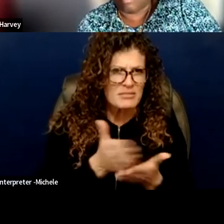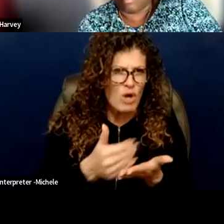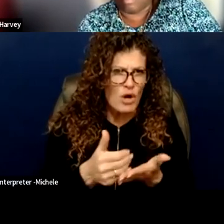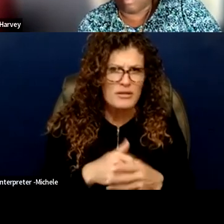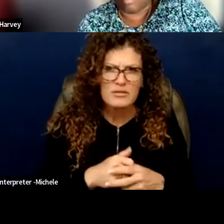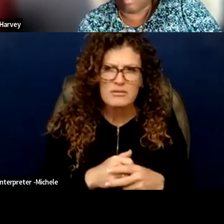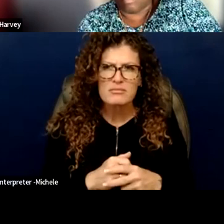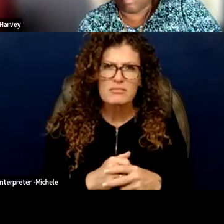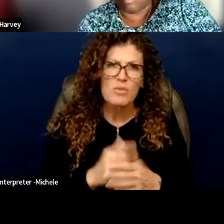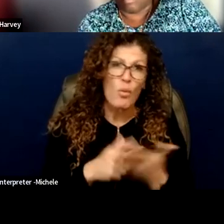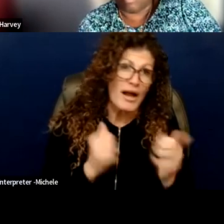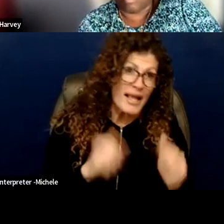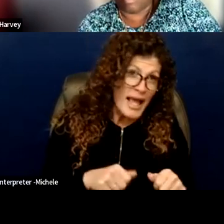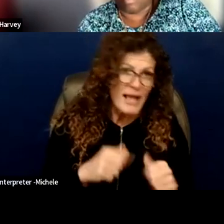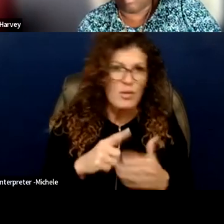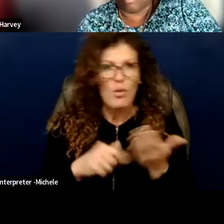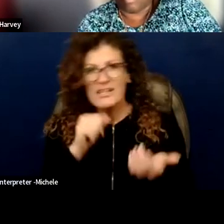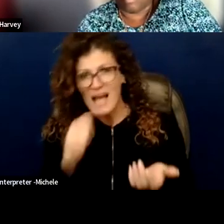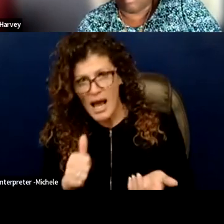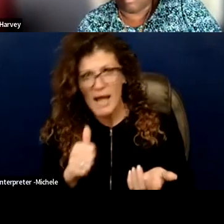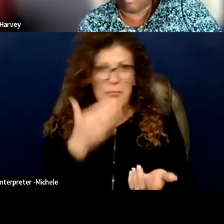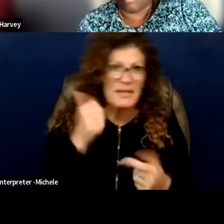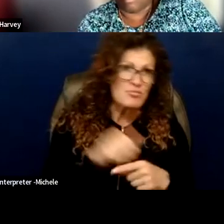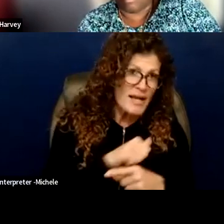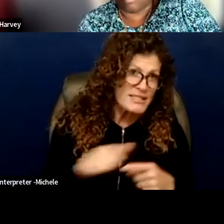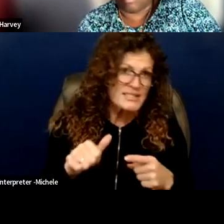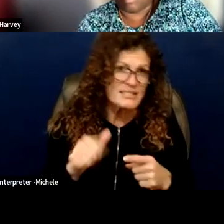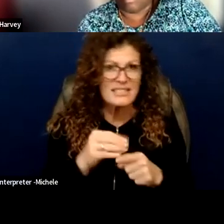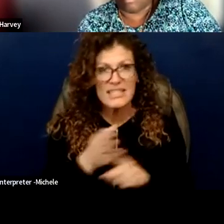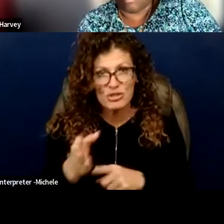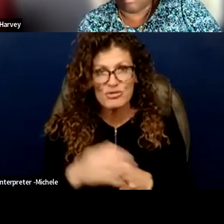do's and don'ts, the best practices out in the field.